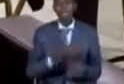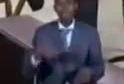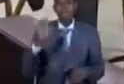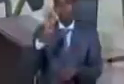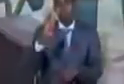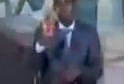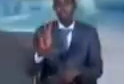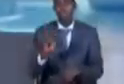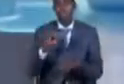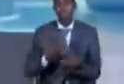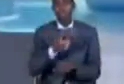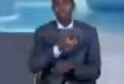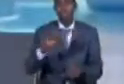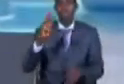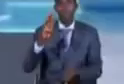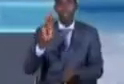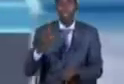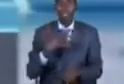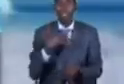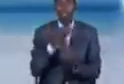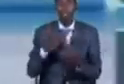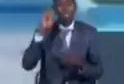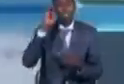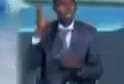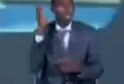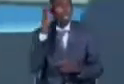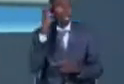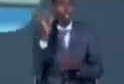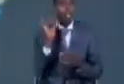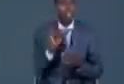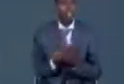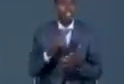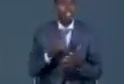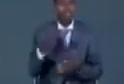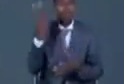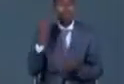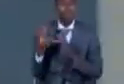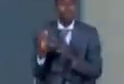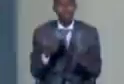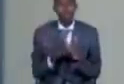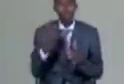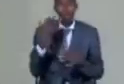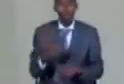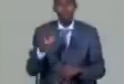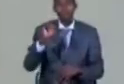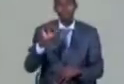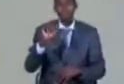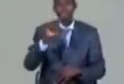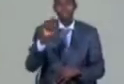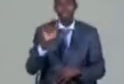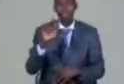verse 47, and when he heard that it was Jesus of Nazareth, he